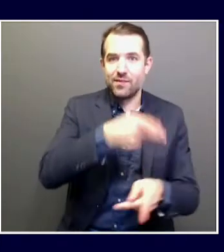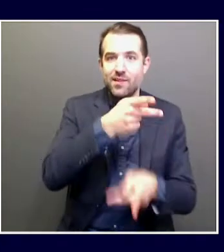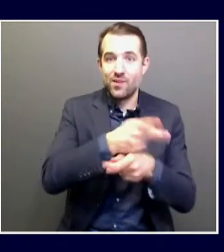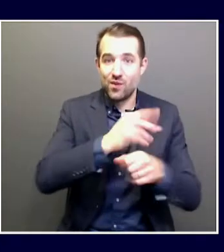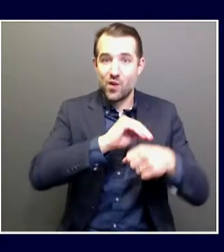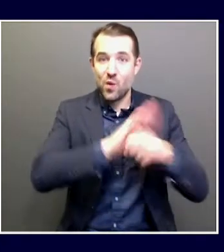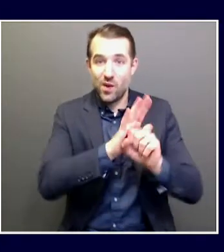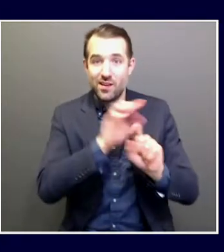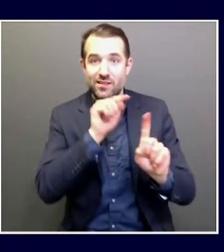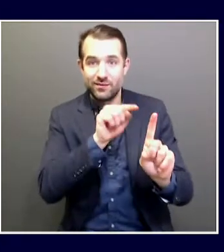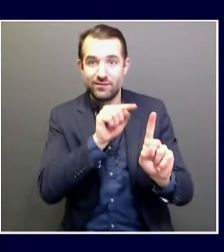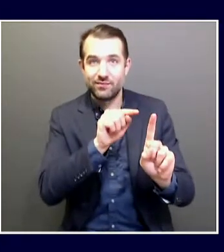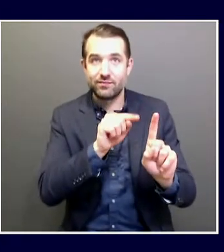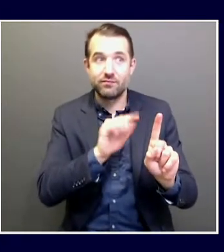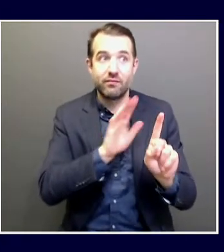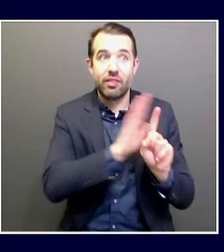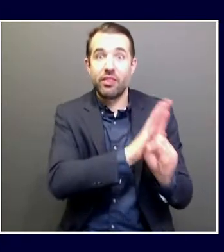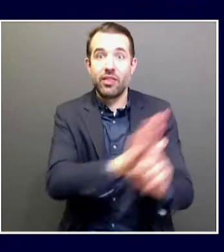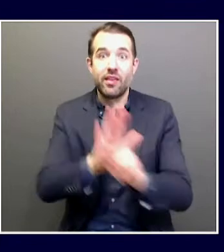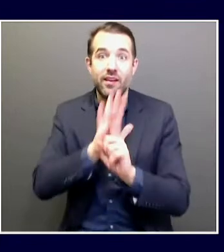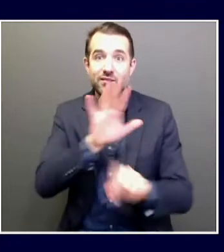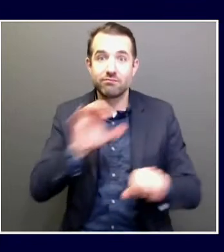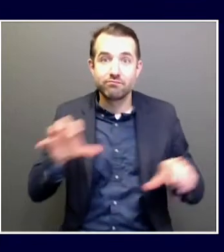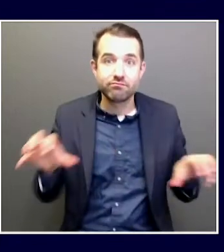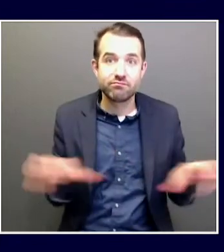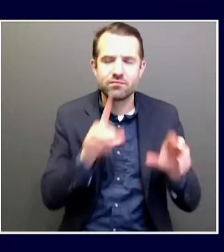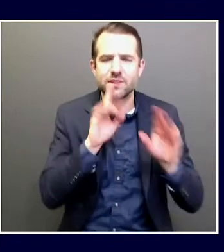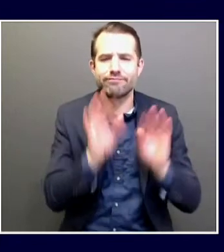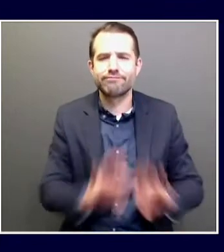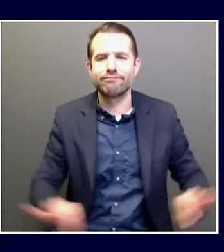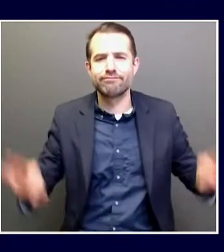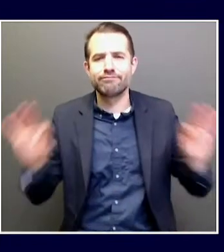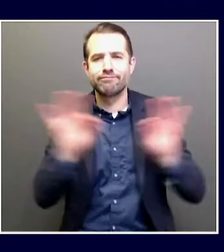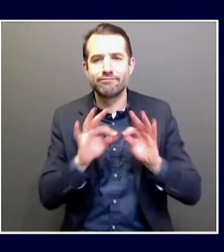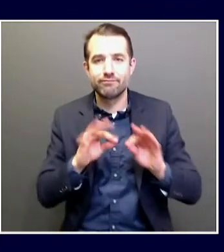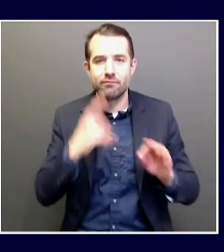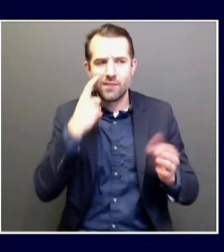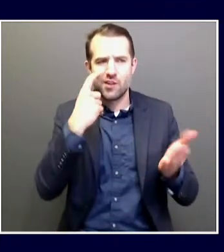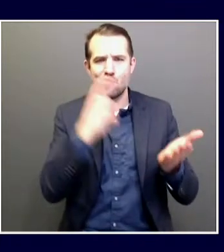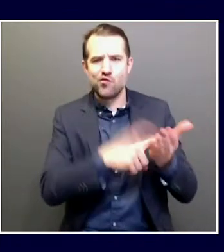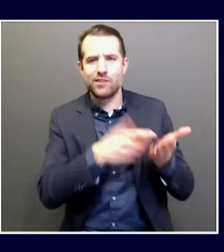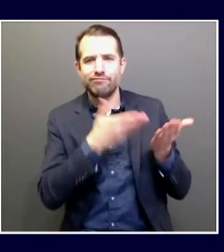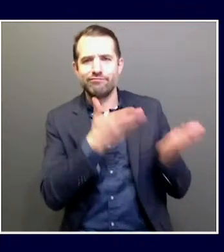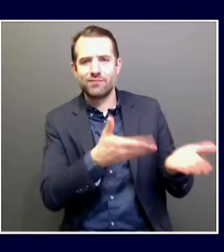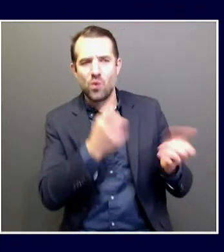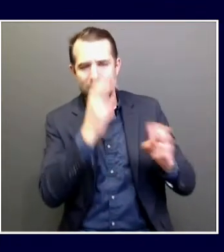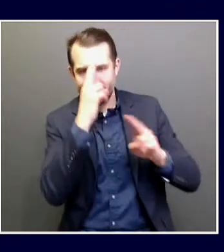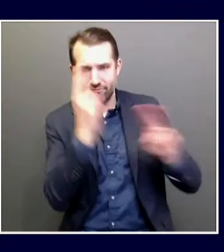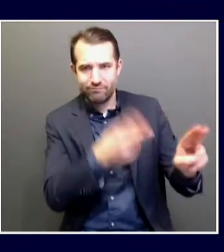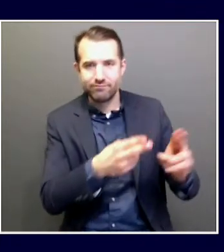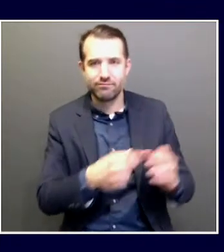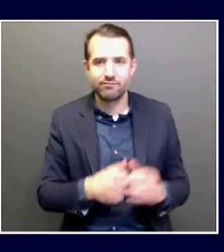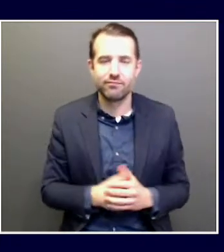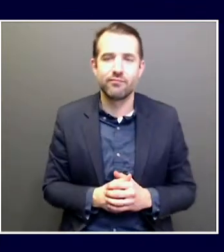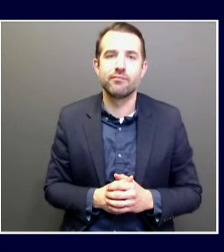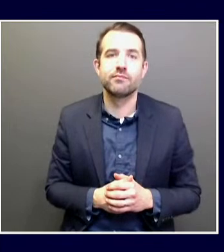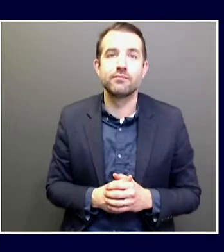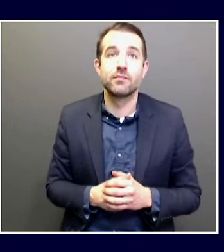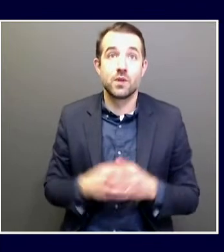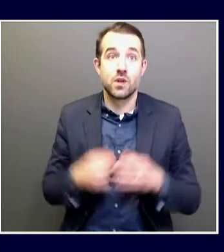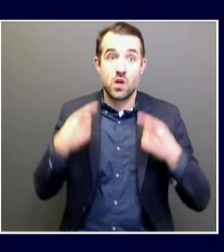do matters, perhaps now more than ever before. And they do it especially over this holiday